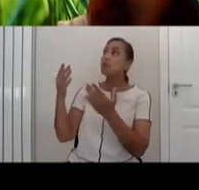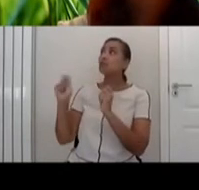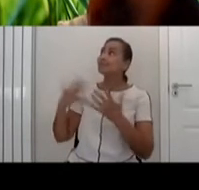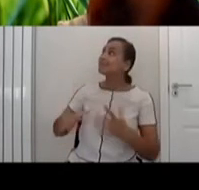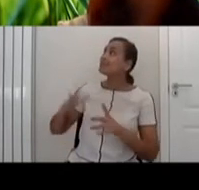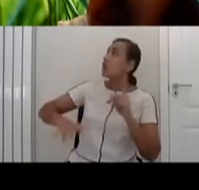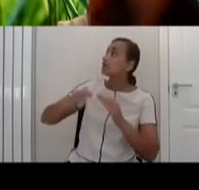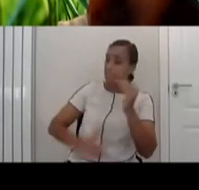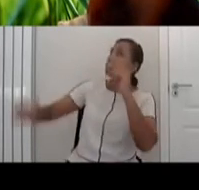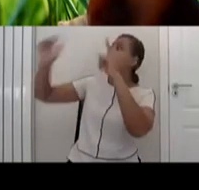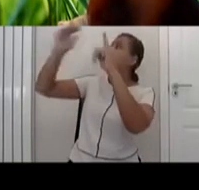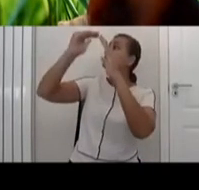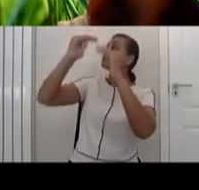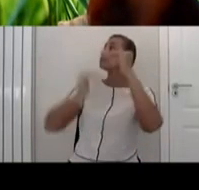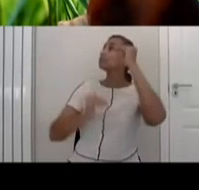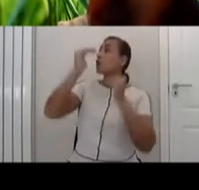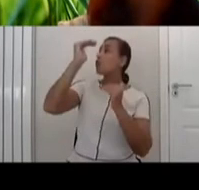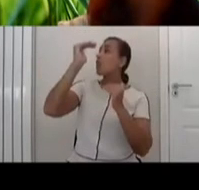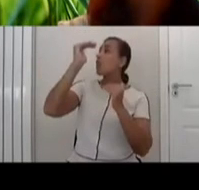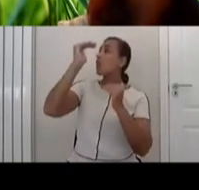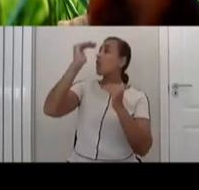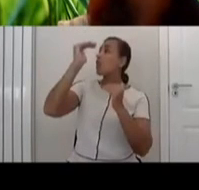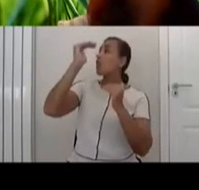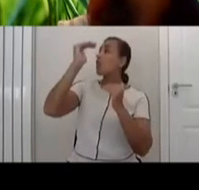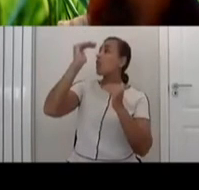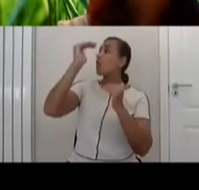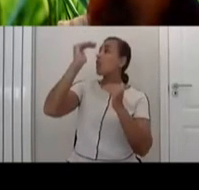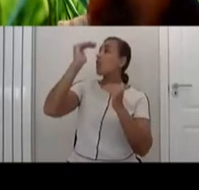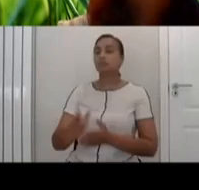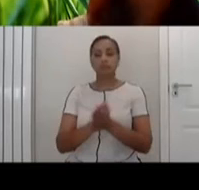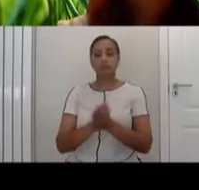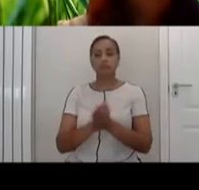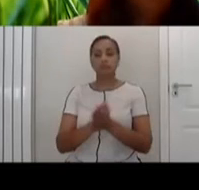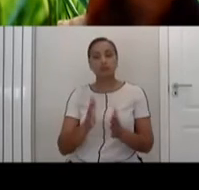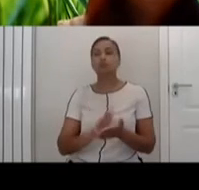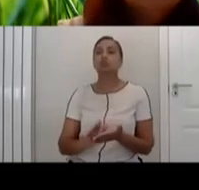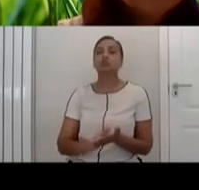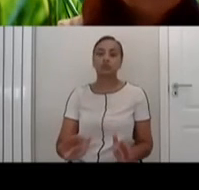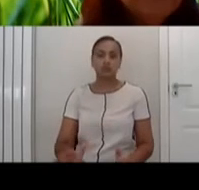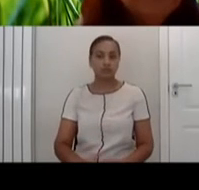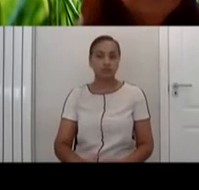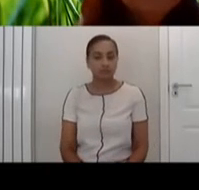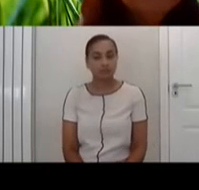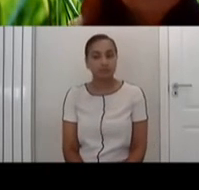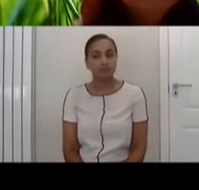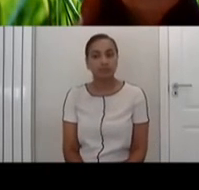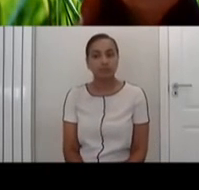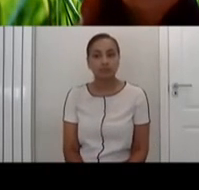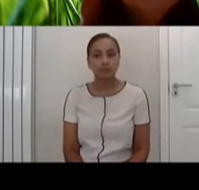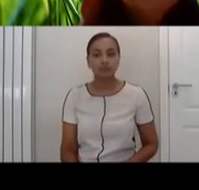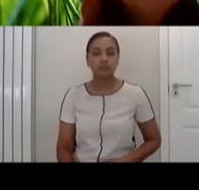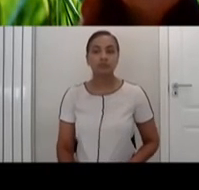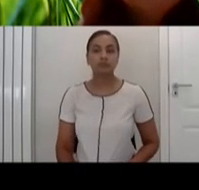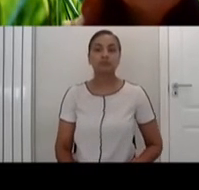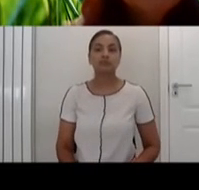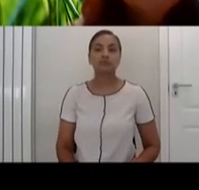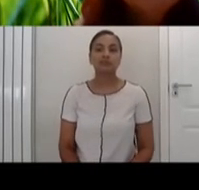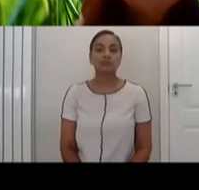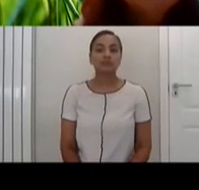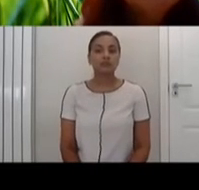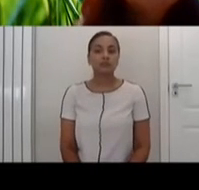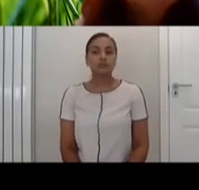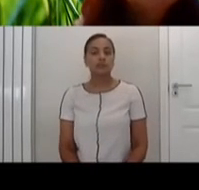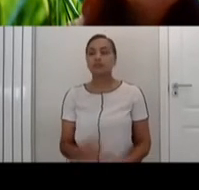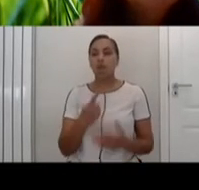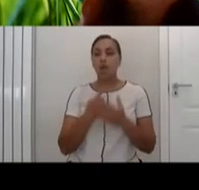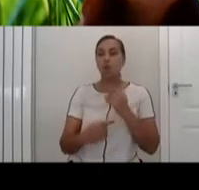forward. And we'll let you know what we're doing as soon as we actually start putting things into place. And I guess, Mark, then it wouldn't just be the CCG,